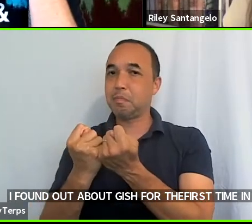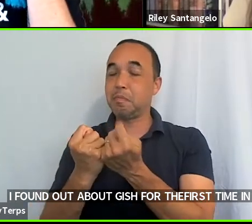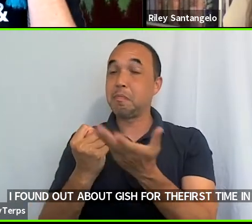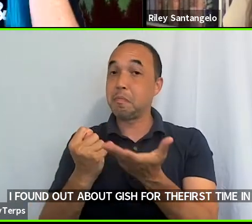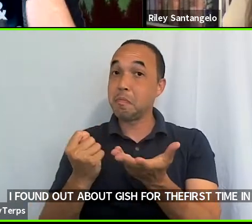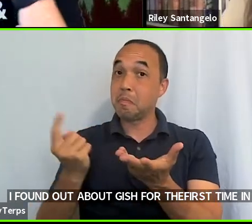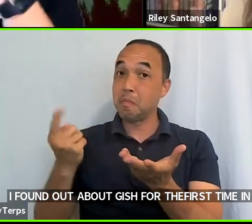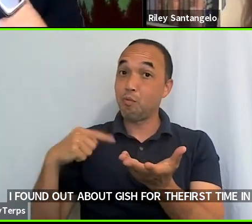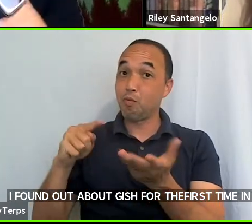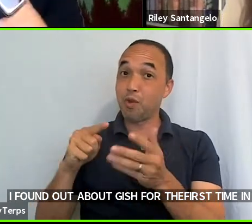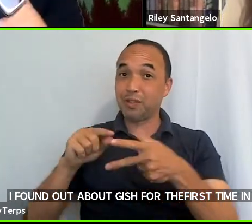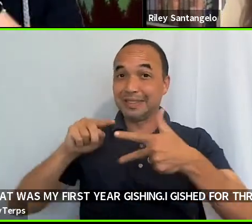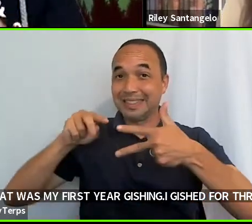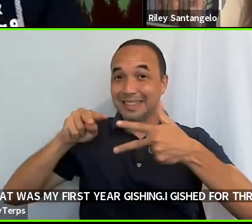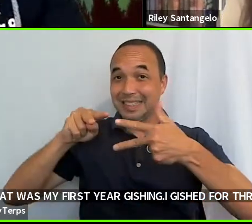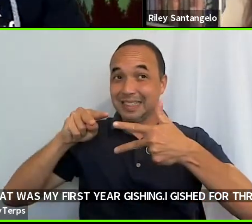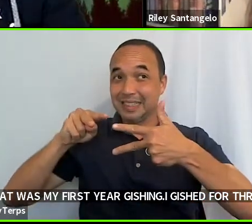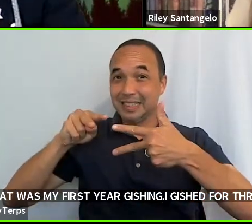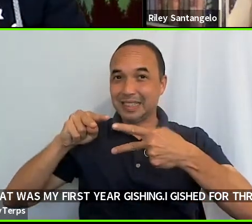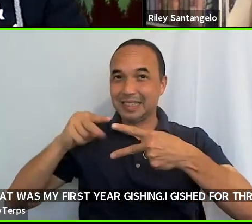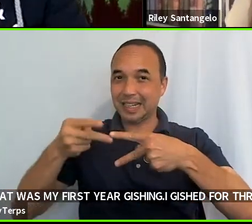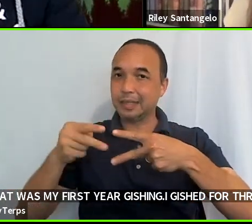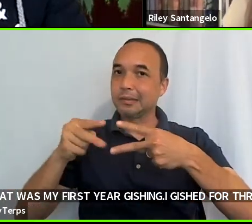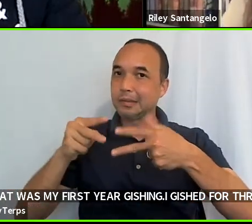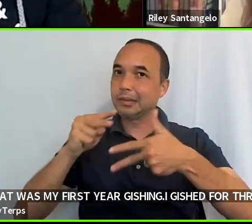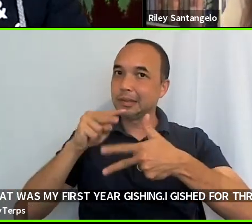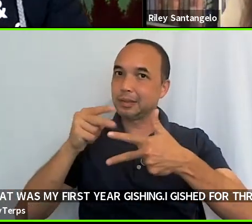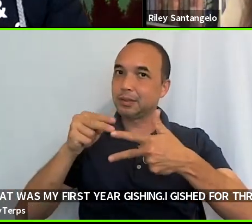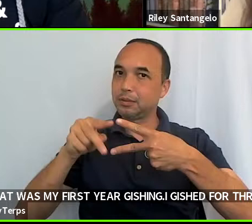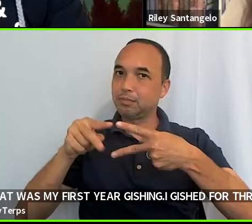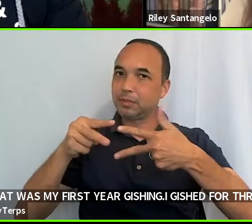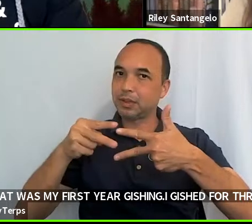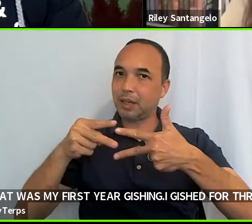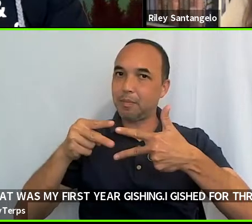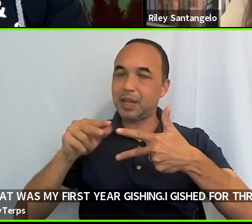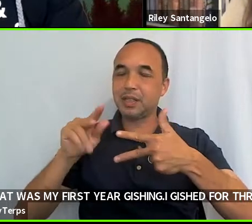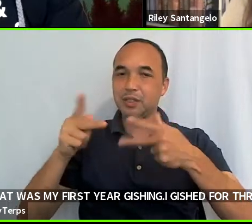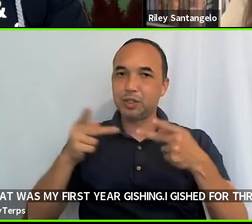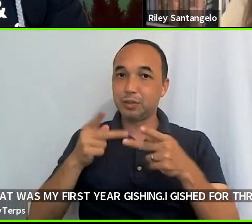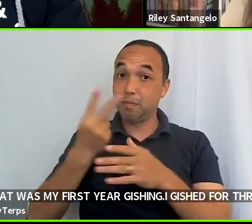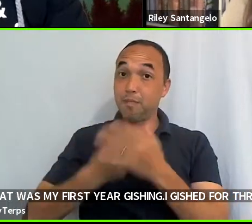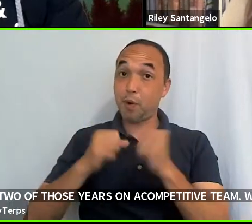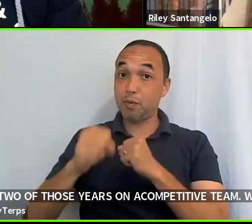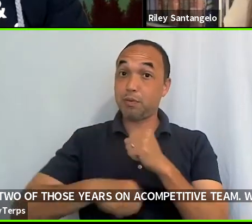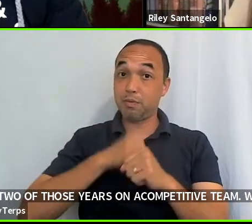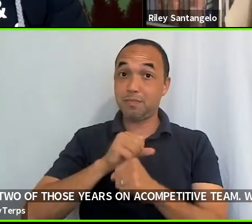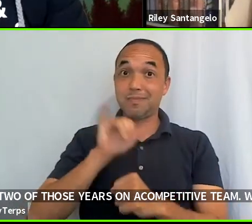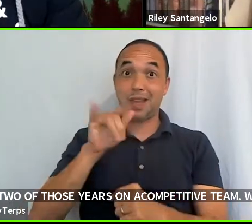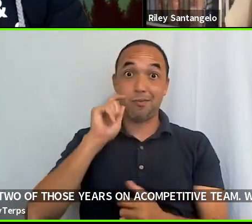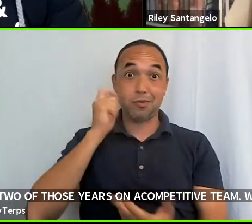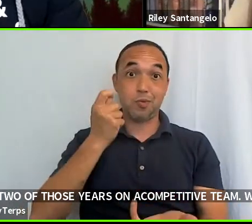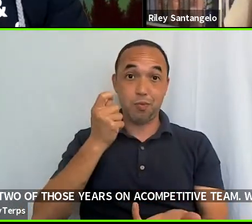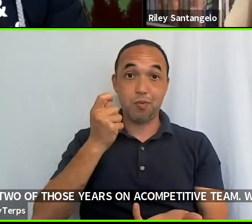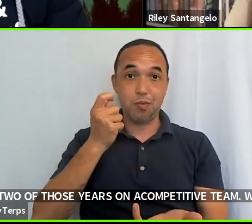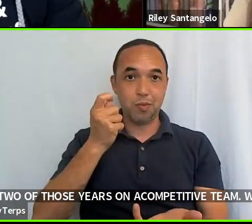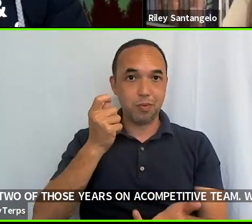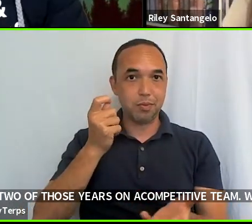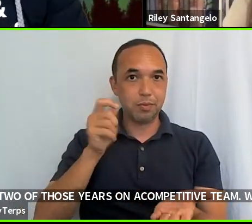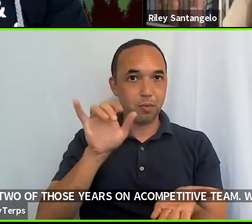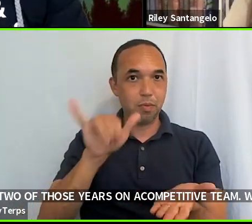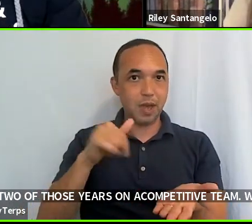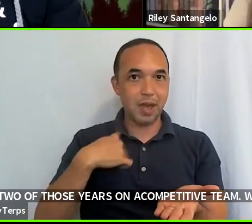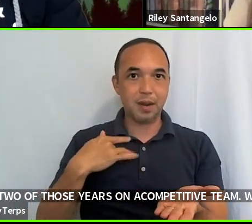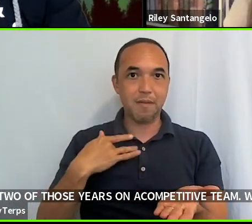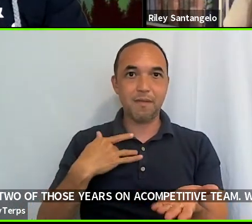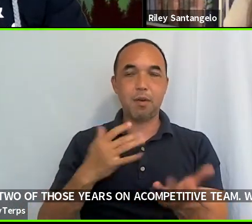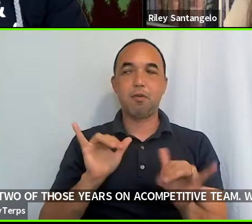were runners up both of those years, which was really, really cool. So that gave me a really good understanding